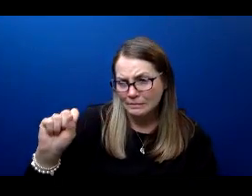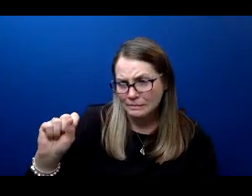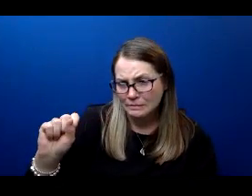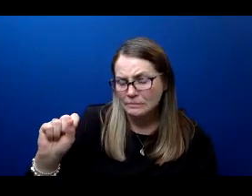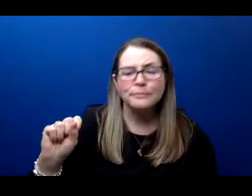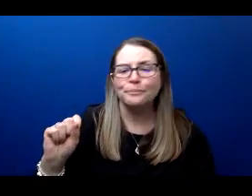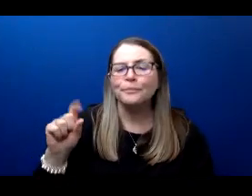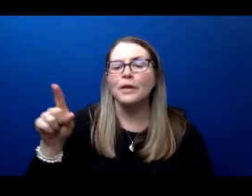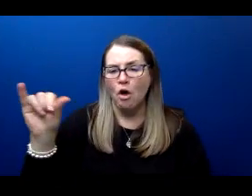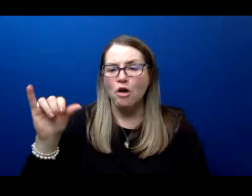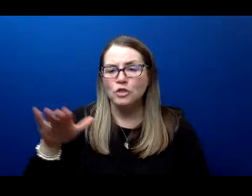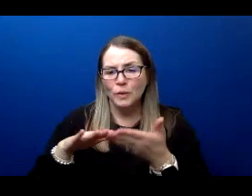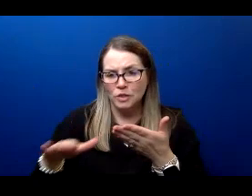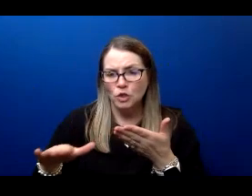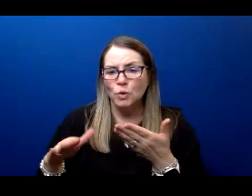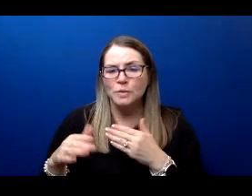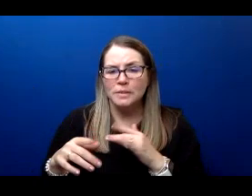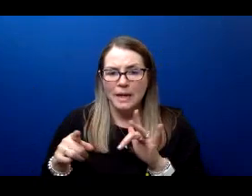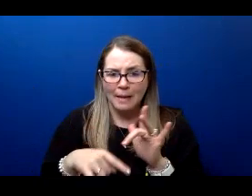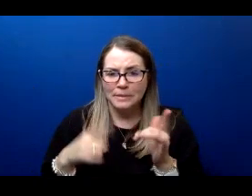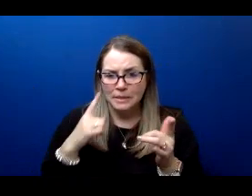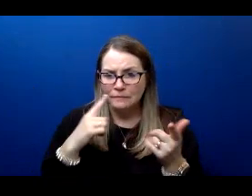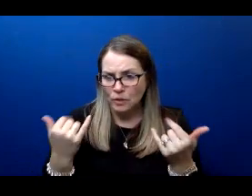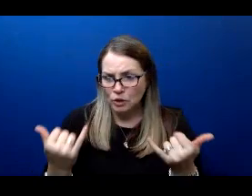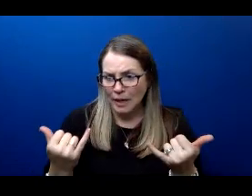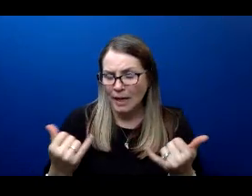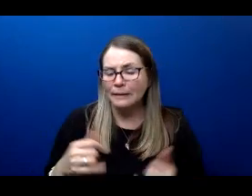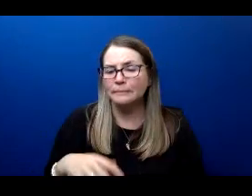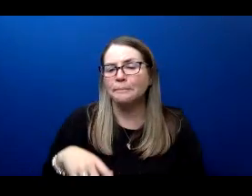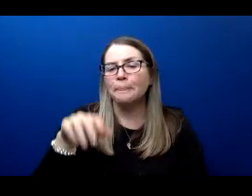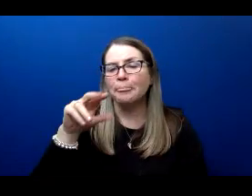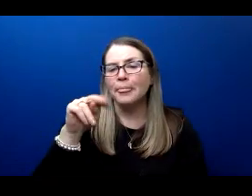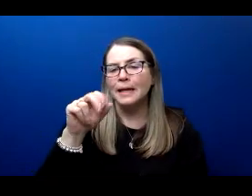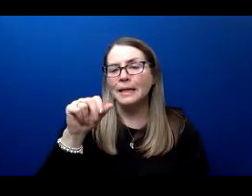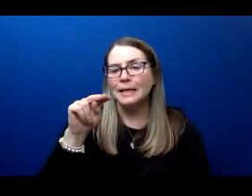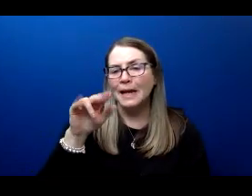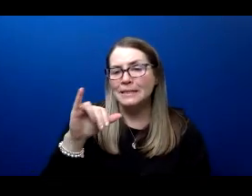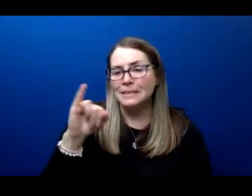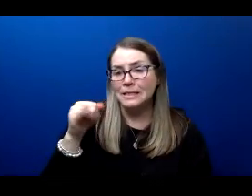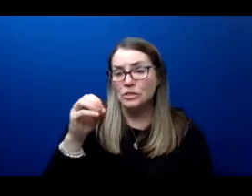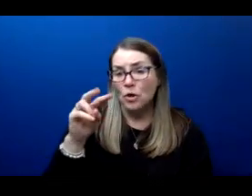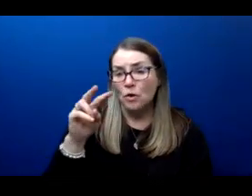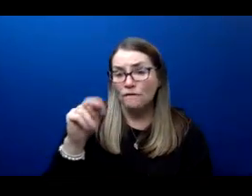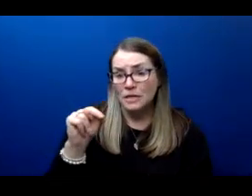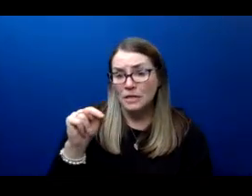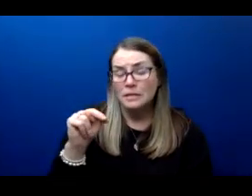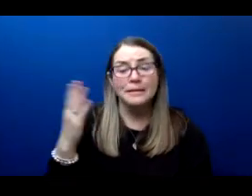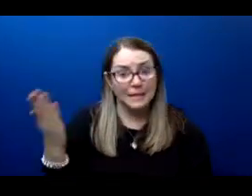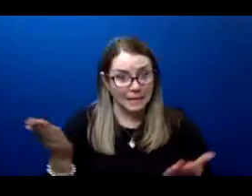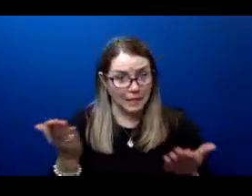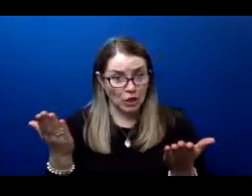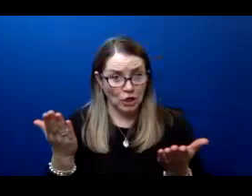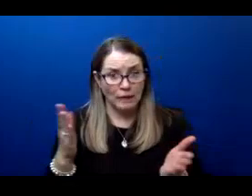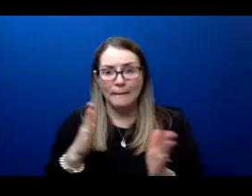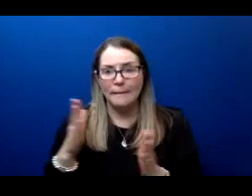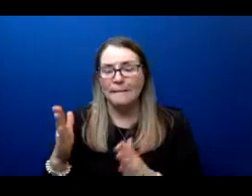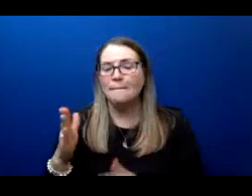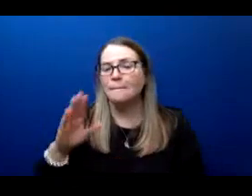She is an excused absence. Nancy Bowen. Present. Bishop Bonnie